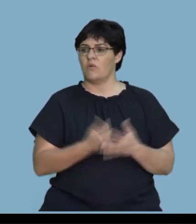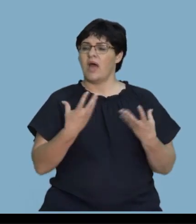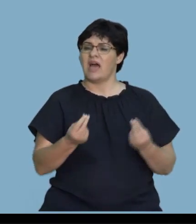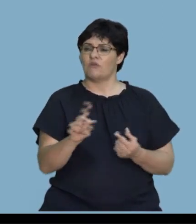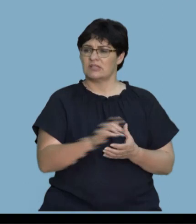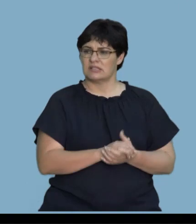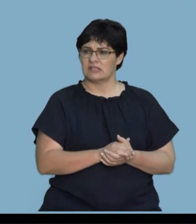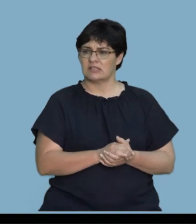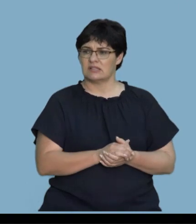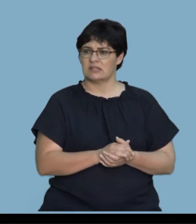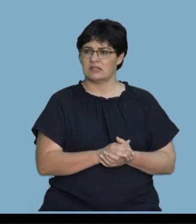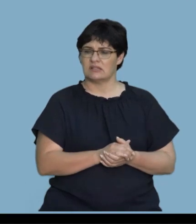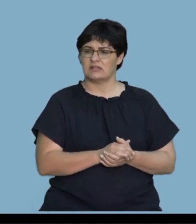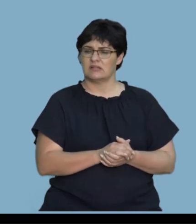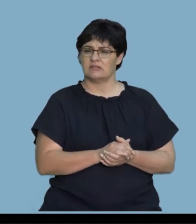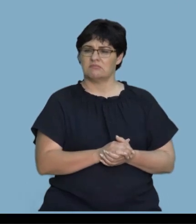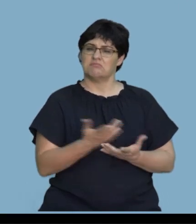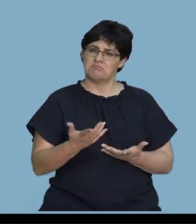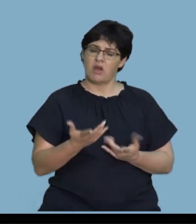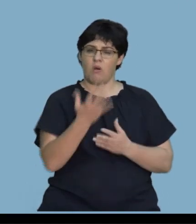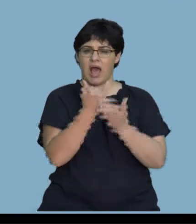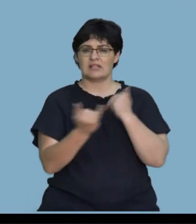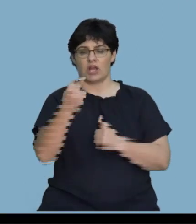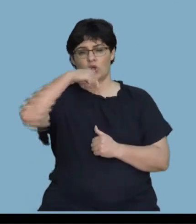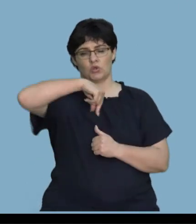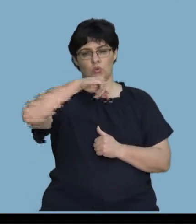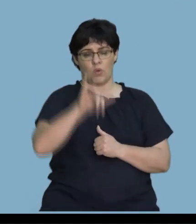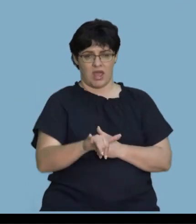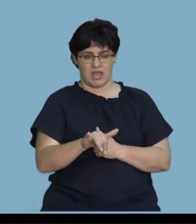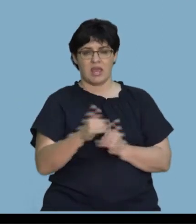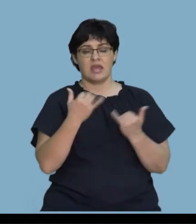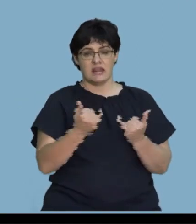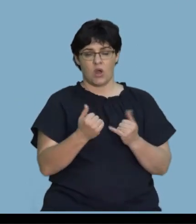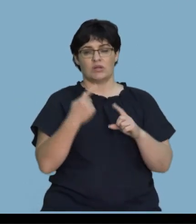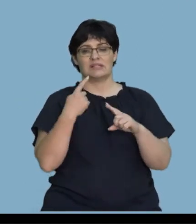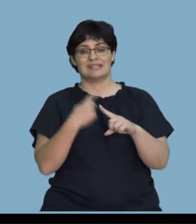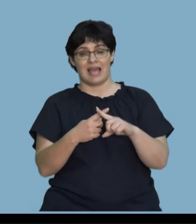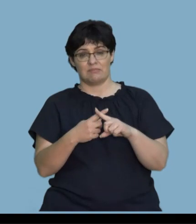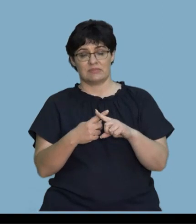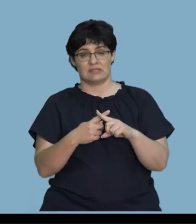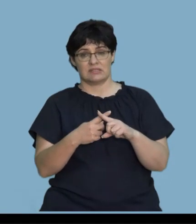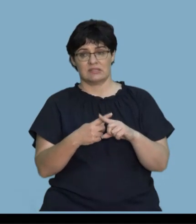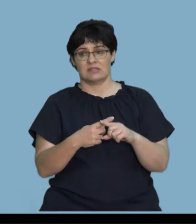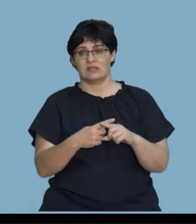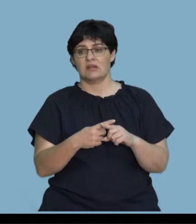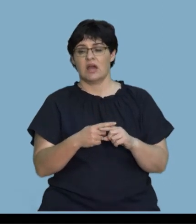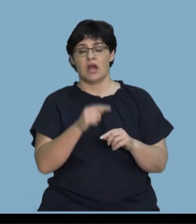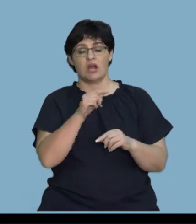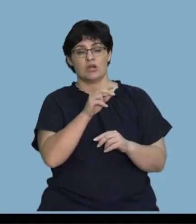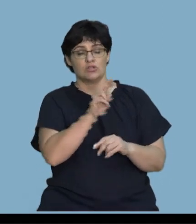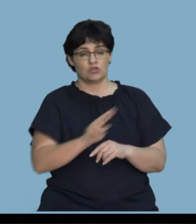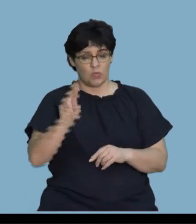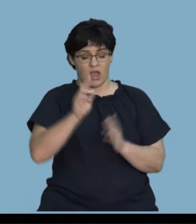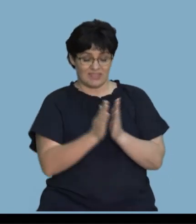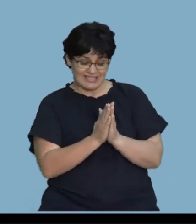if we are going to isolate Qy, it means we are going to multiply the electrostatic force by the square of the distance between those